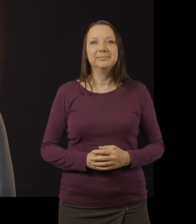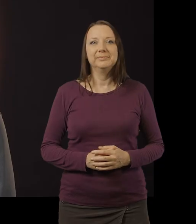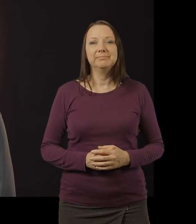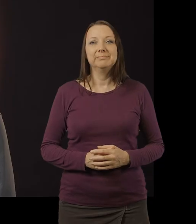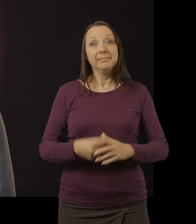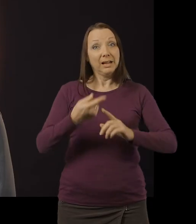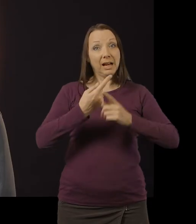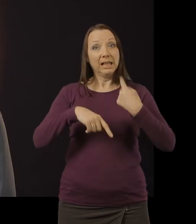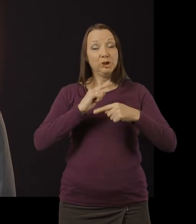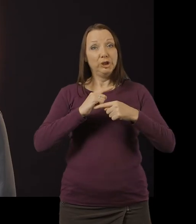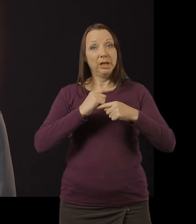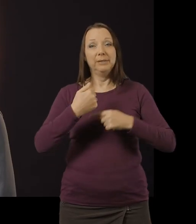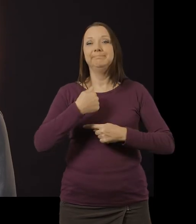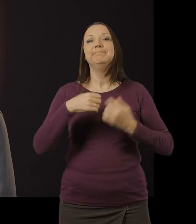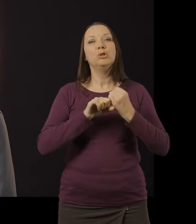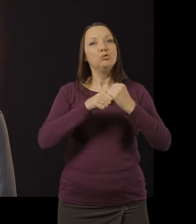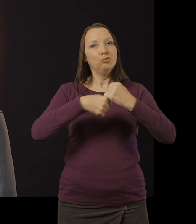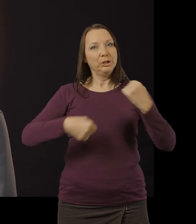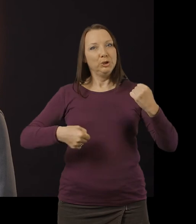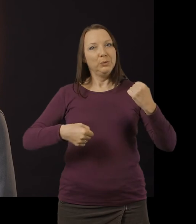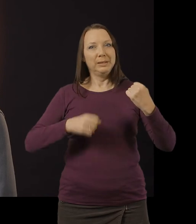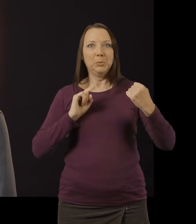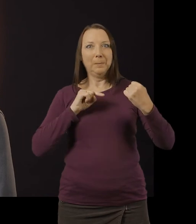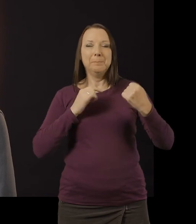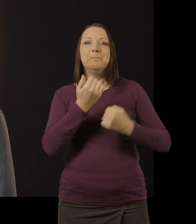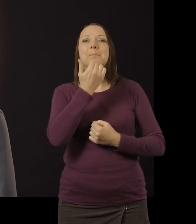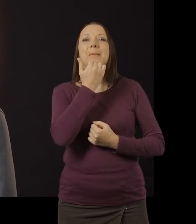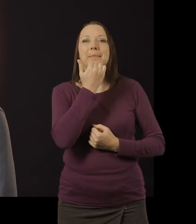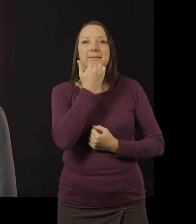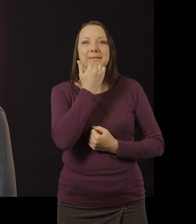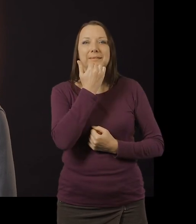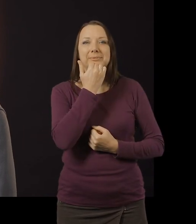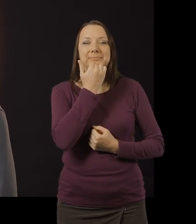Well, last year I graduated with in mathematics,